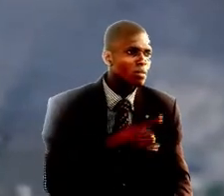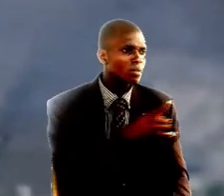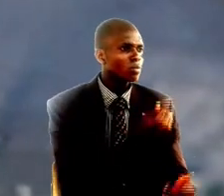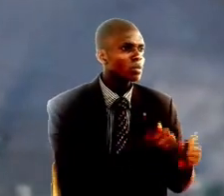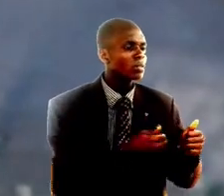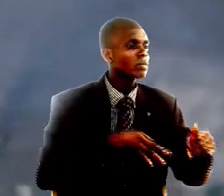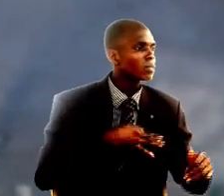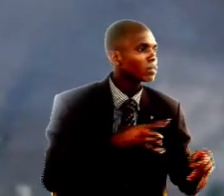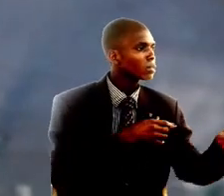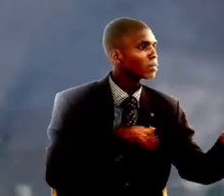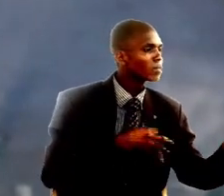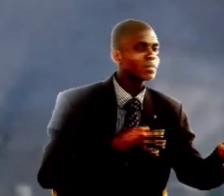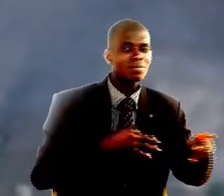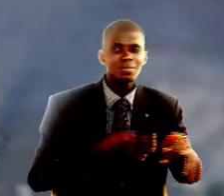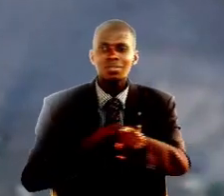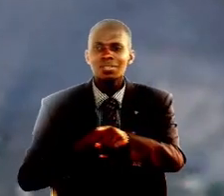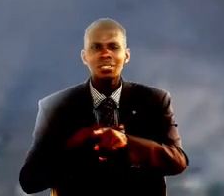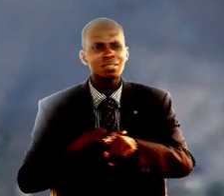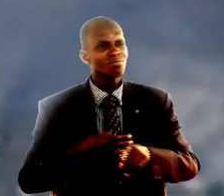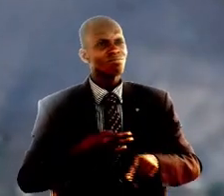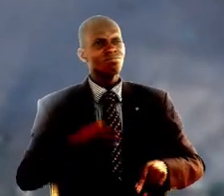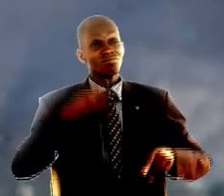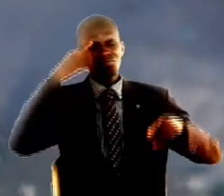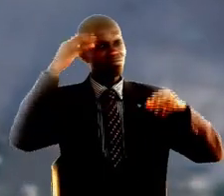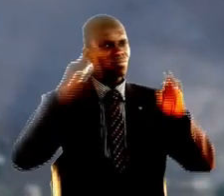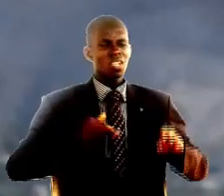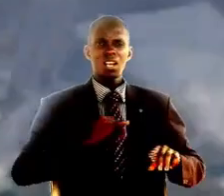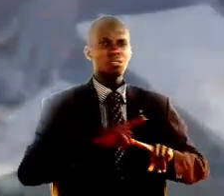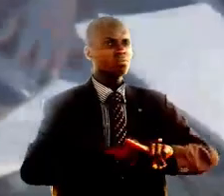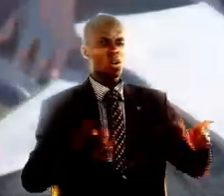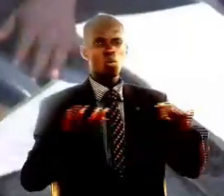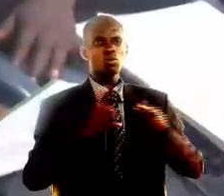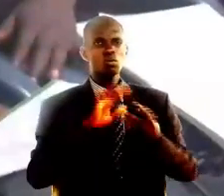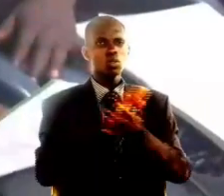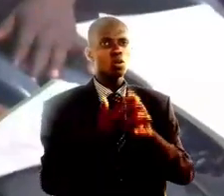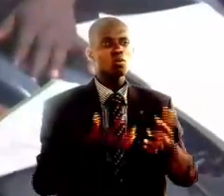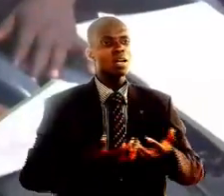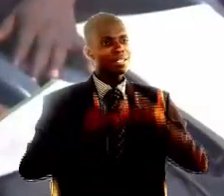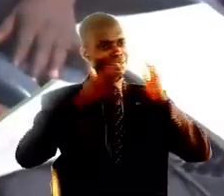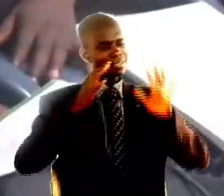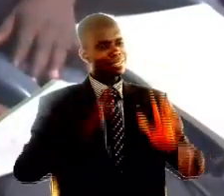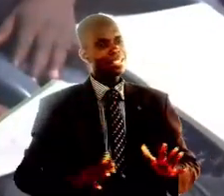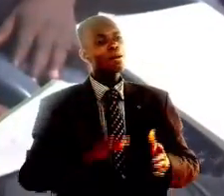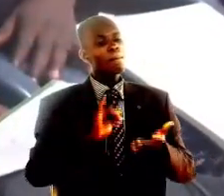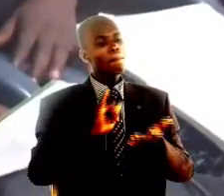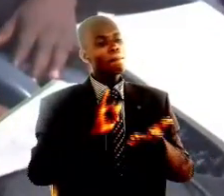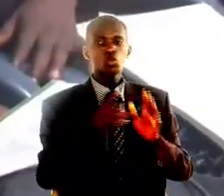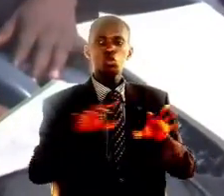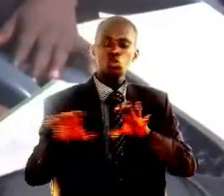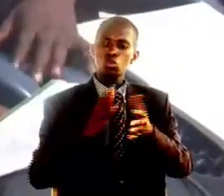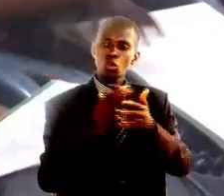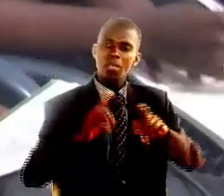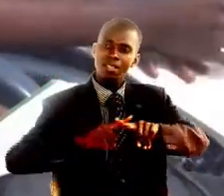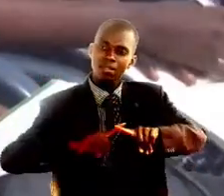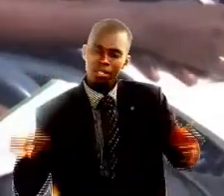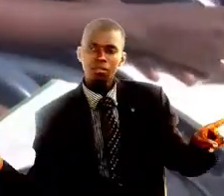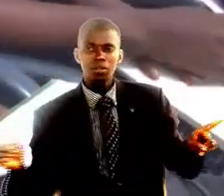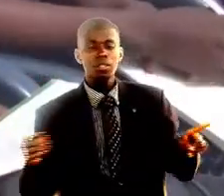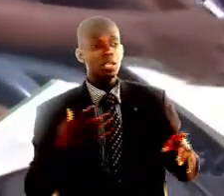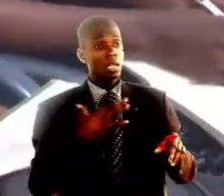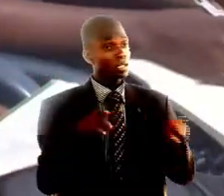be. I see us making progress together. I said, I see us making progress together.